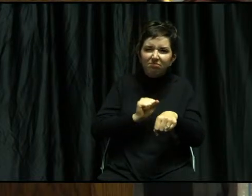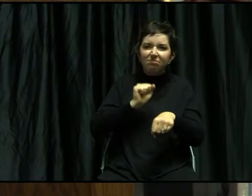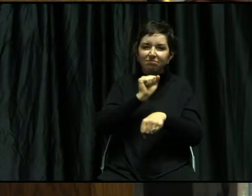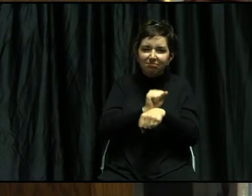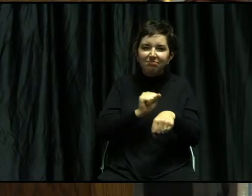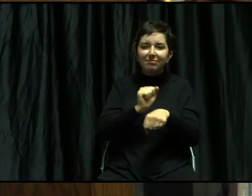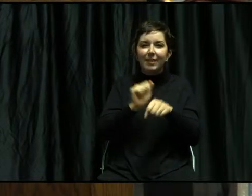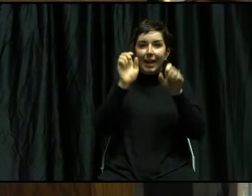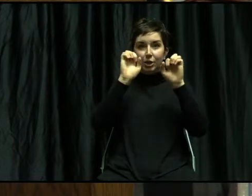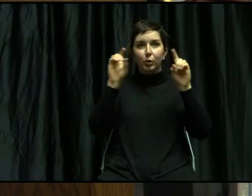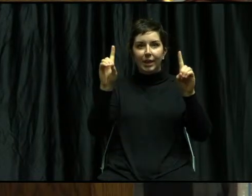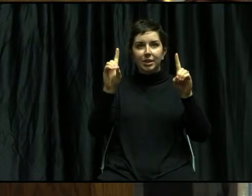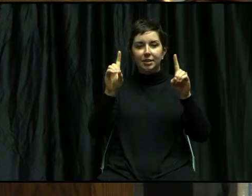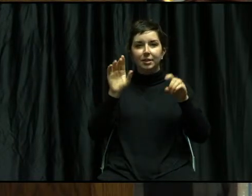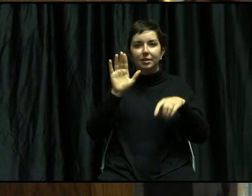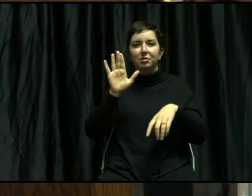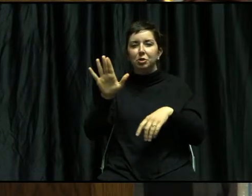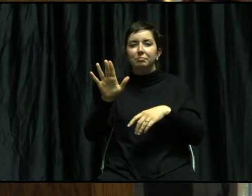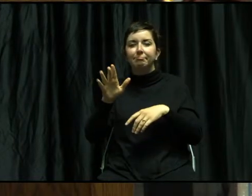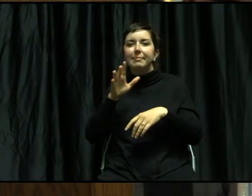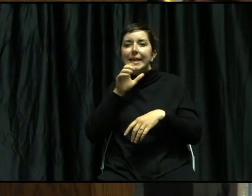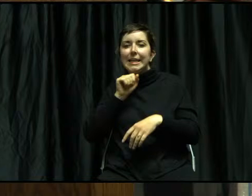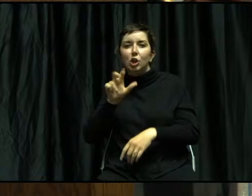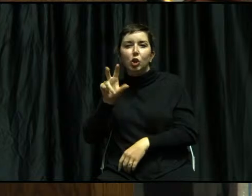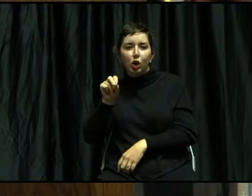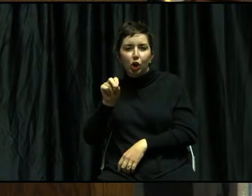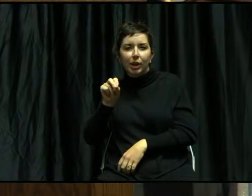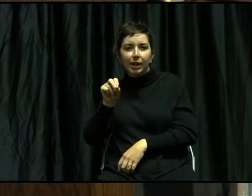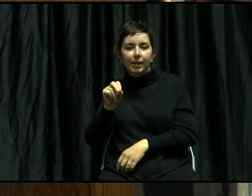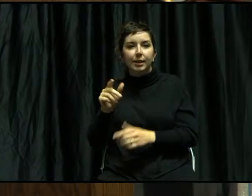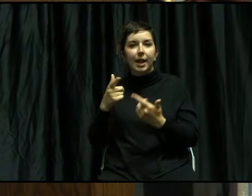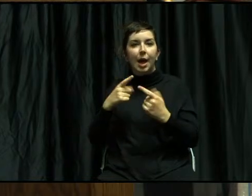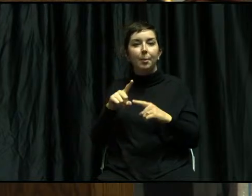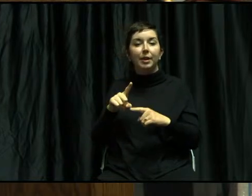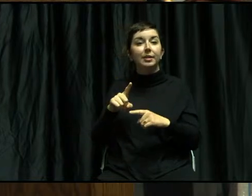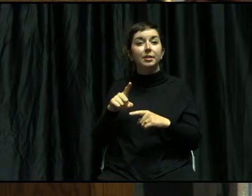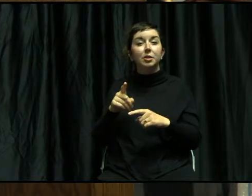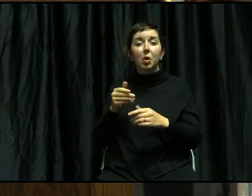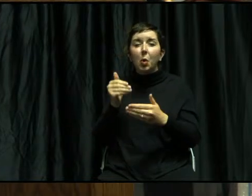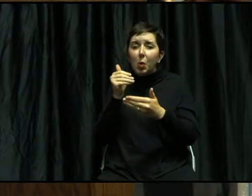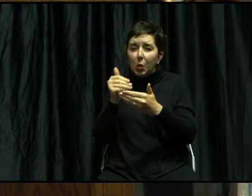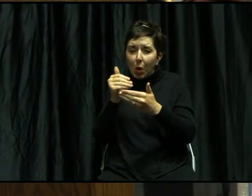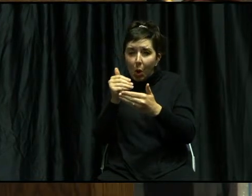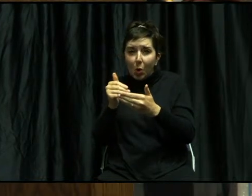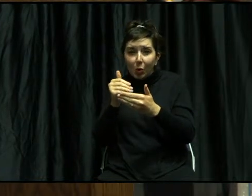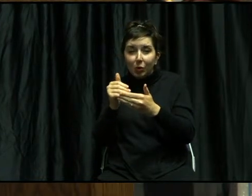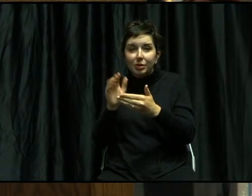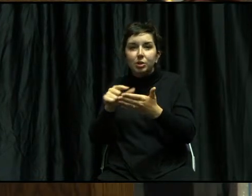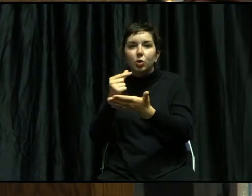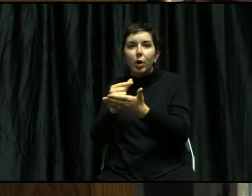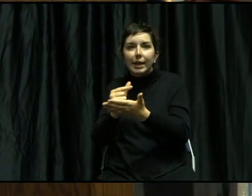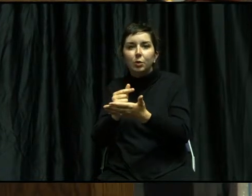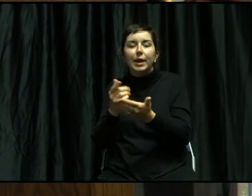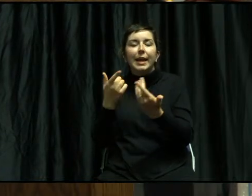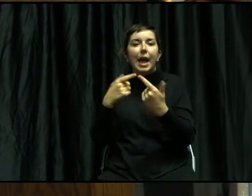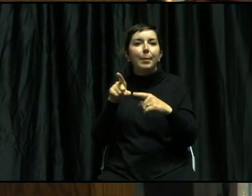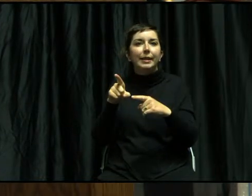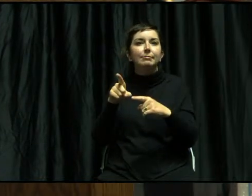early 30s. She was 1 biology class away from graduating when she became pregnant with my sister